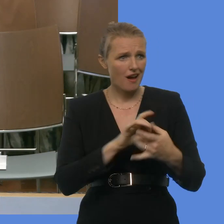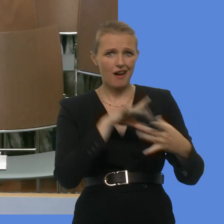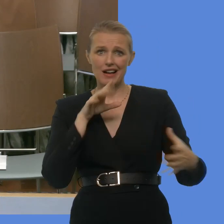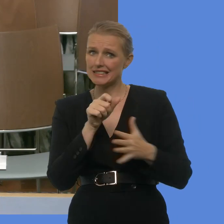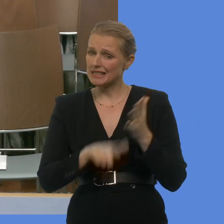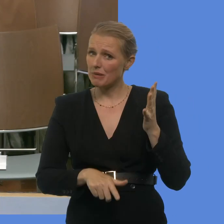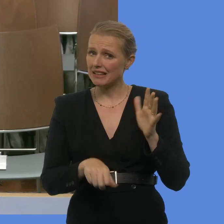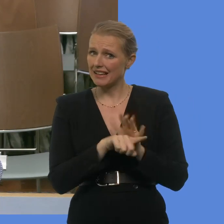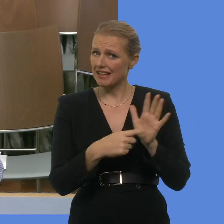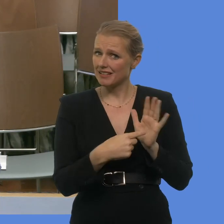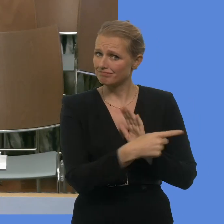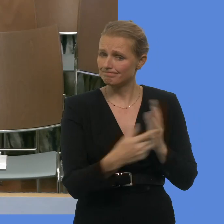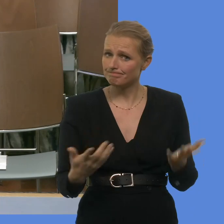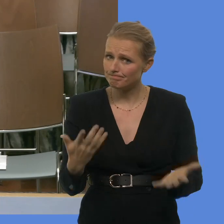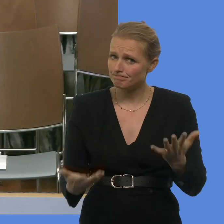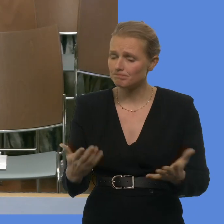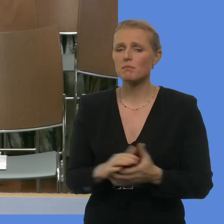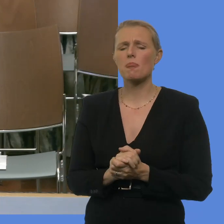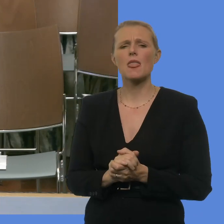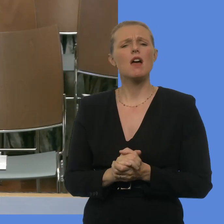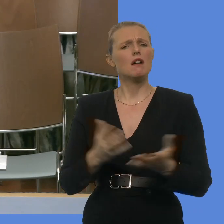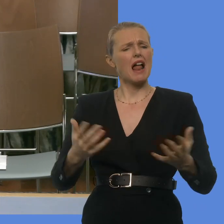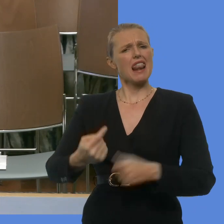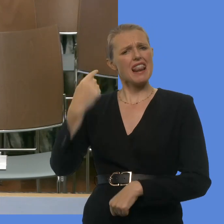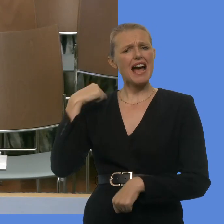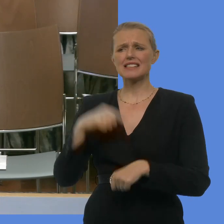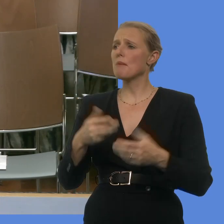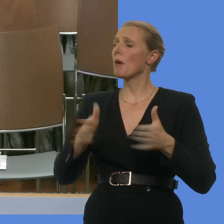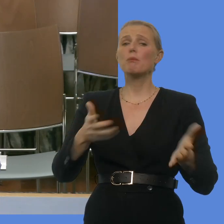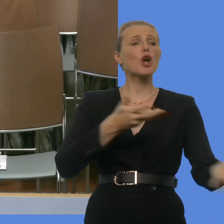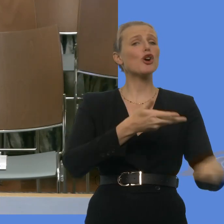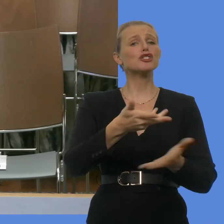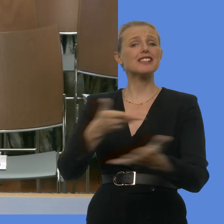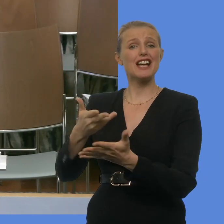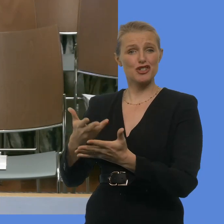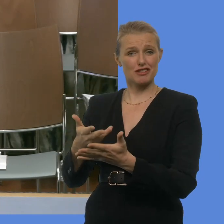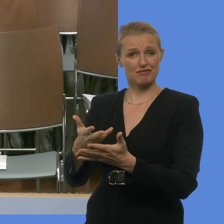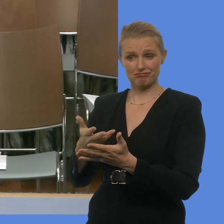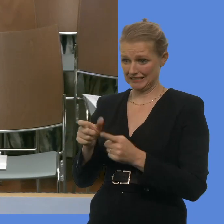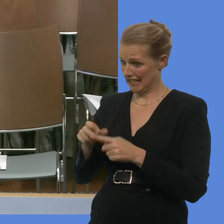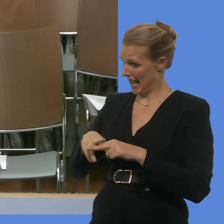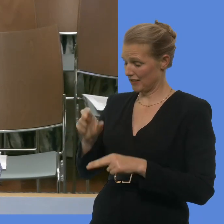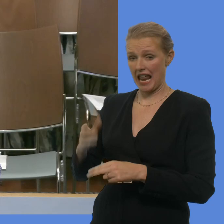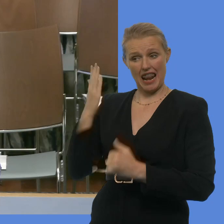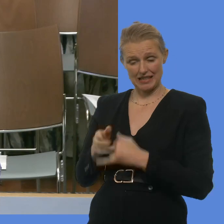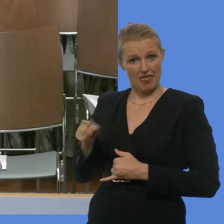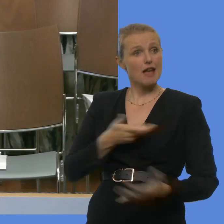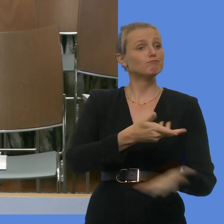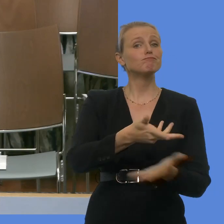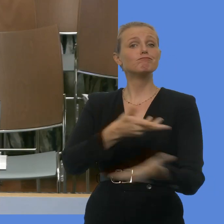and community engagement, the last public consultation on DFC's sign language